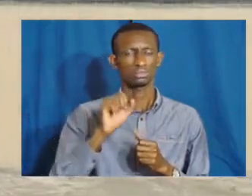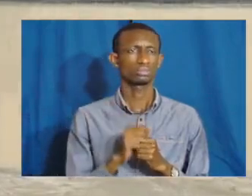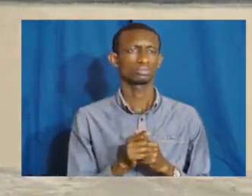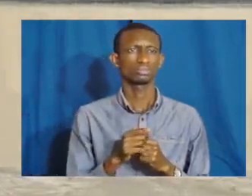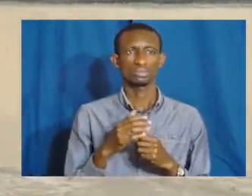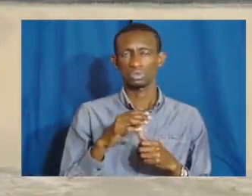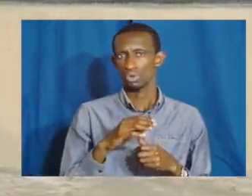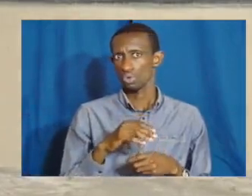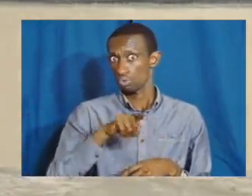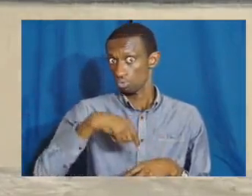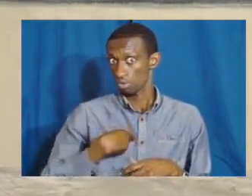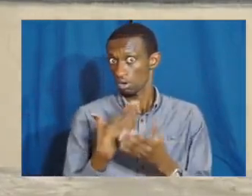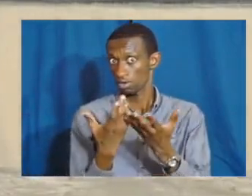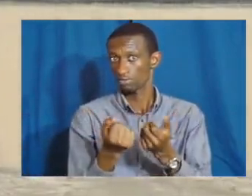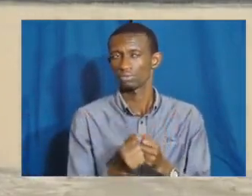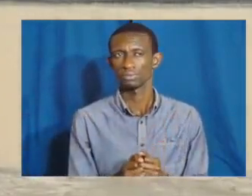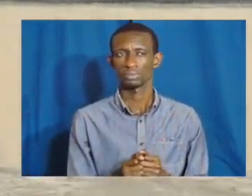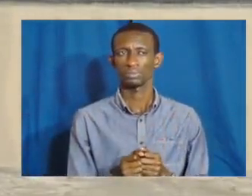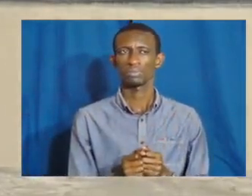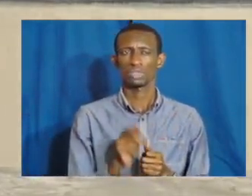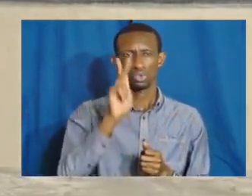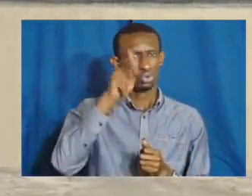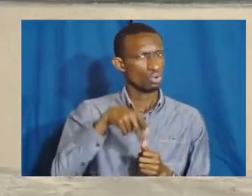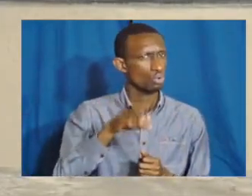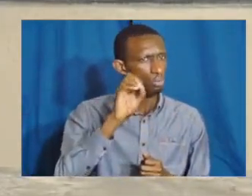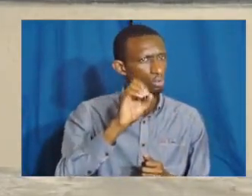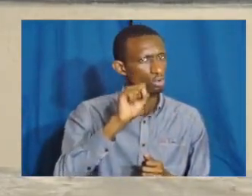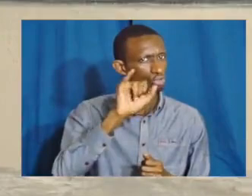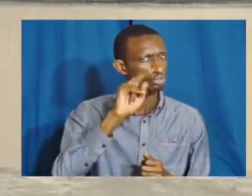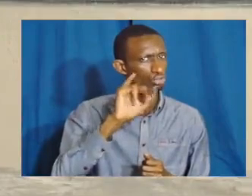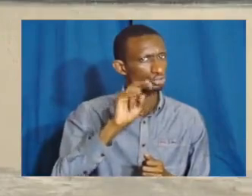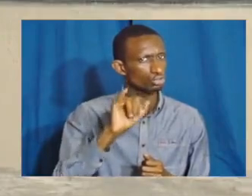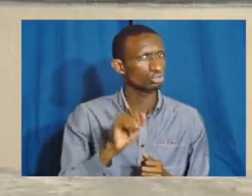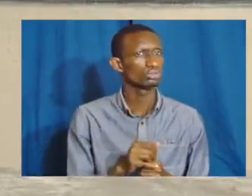We have also position isomerism.